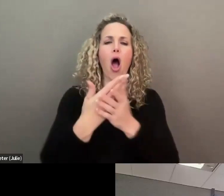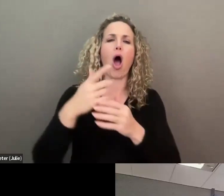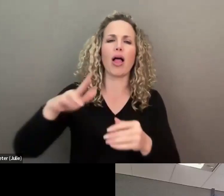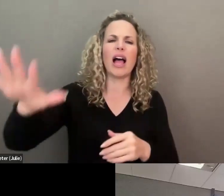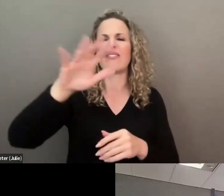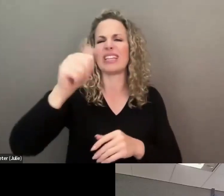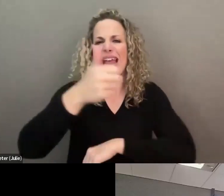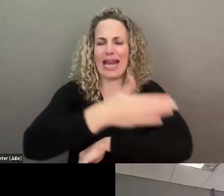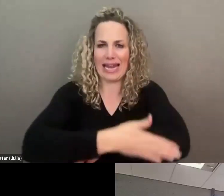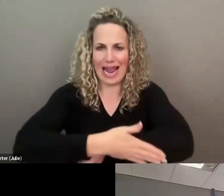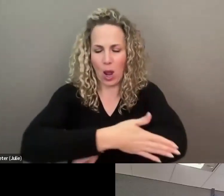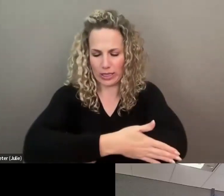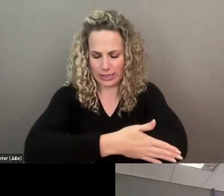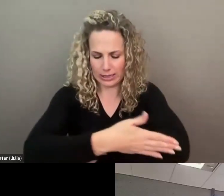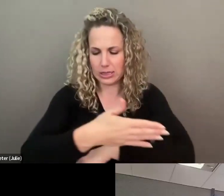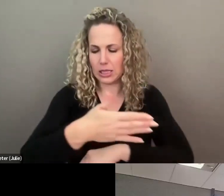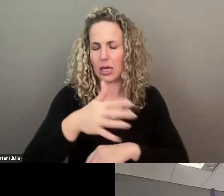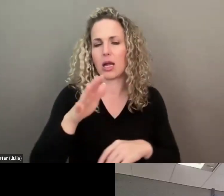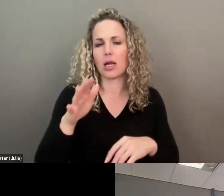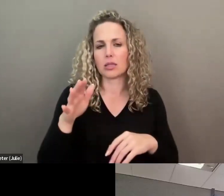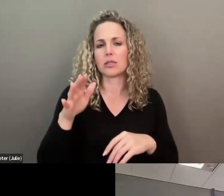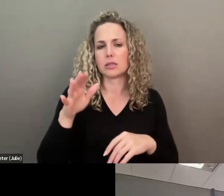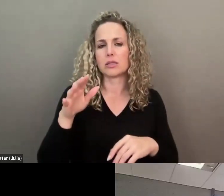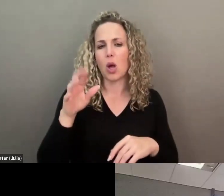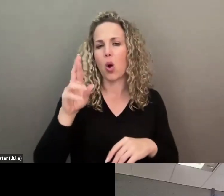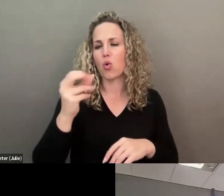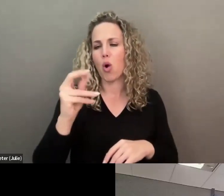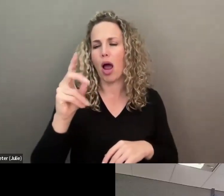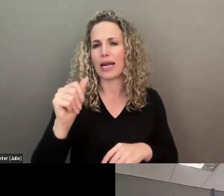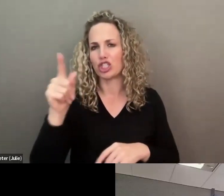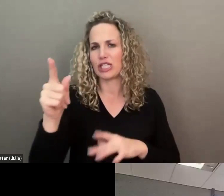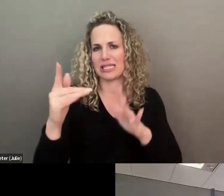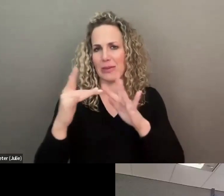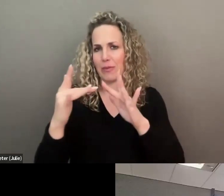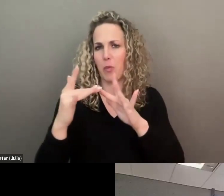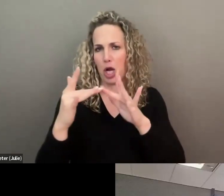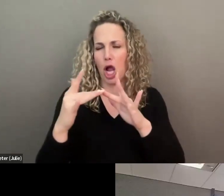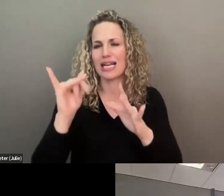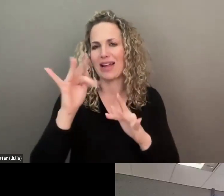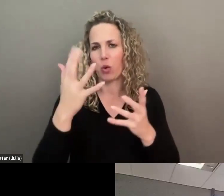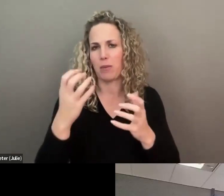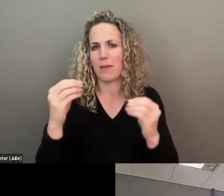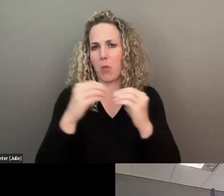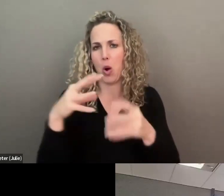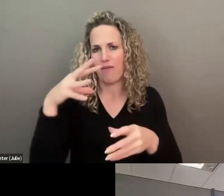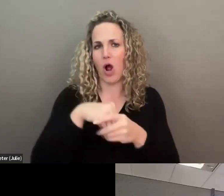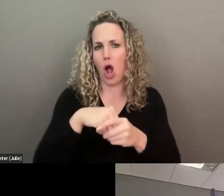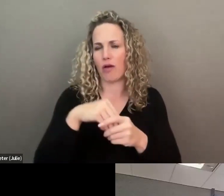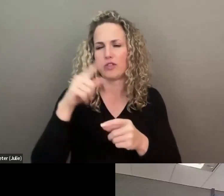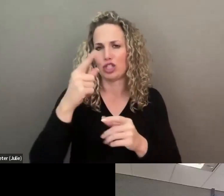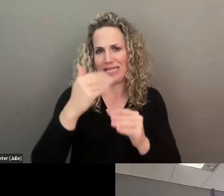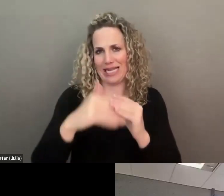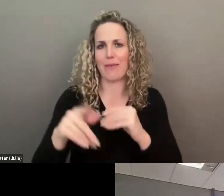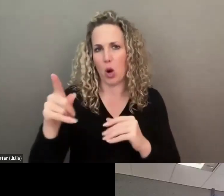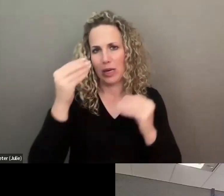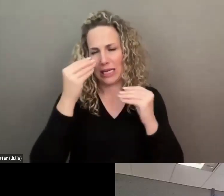counties. And so again, Rhonda's the point of contact. If you'd like to be more involved in these things, just shoot her over an email. We can